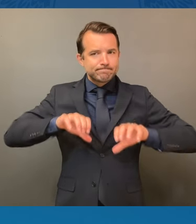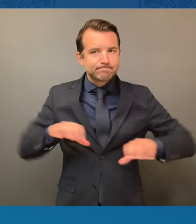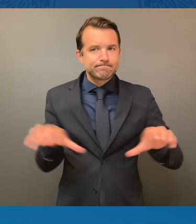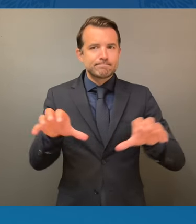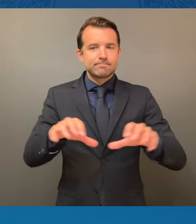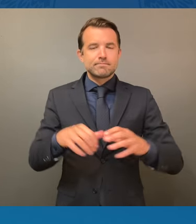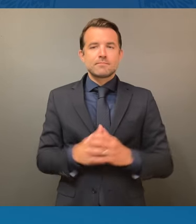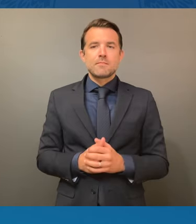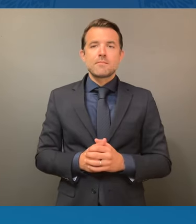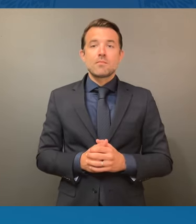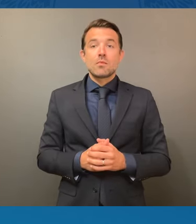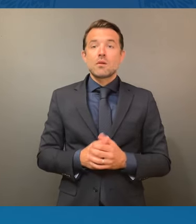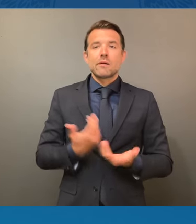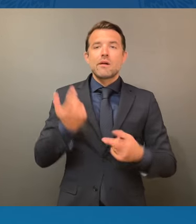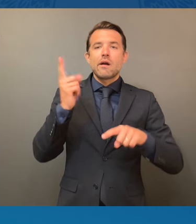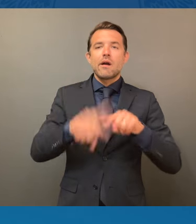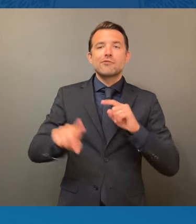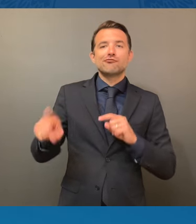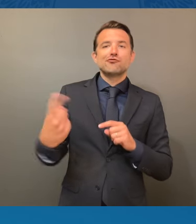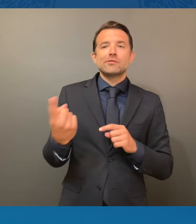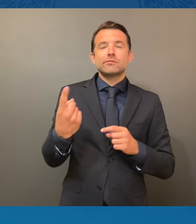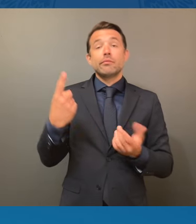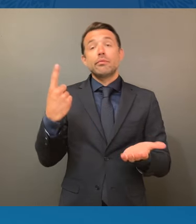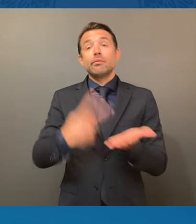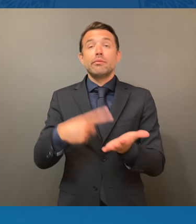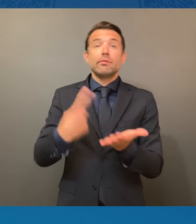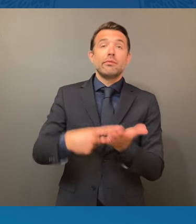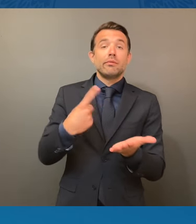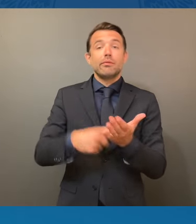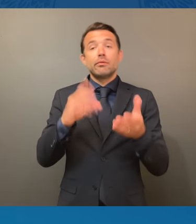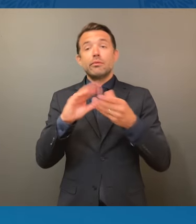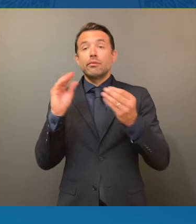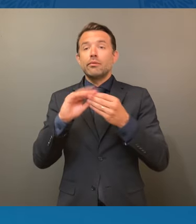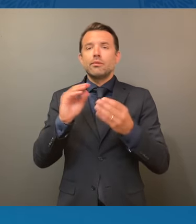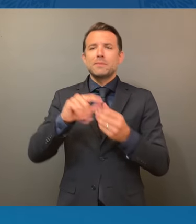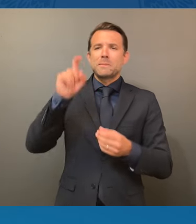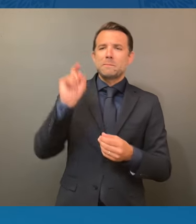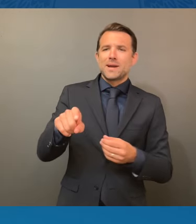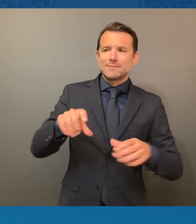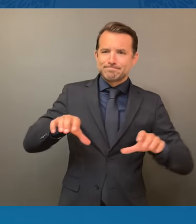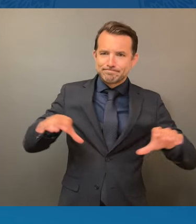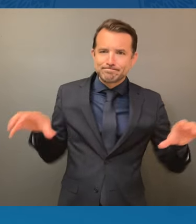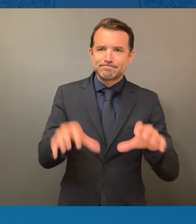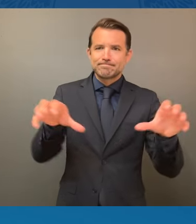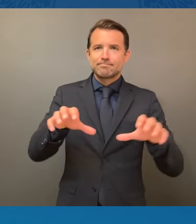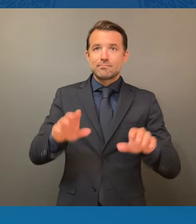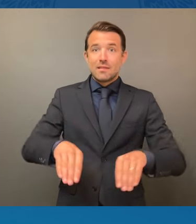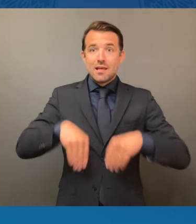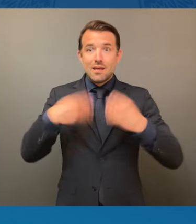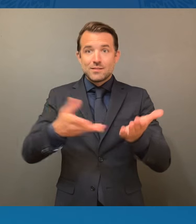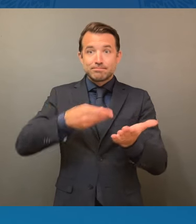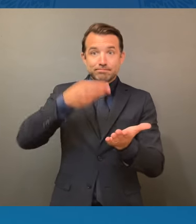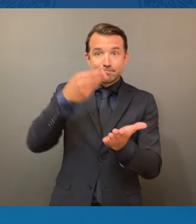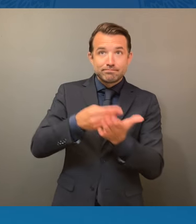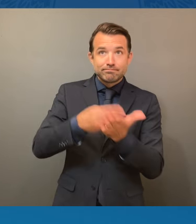about words, to provide resources to hire and train doulas, to